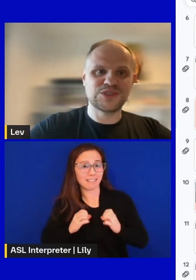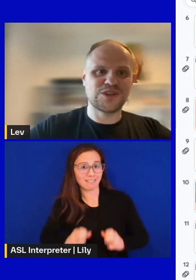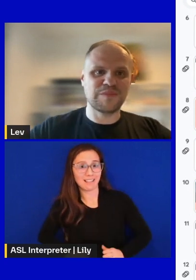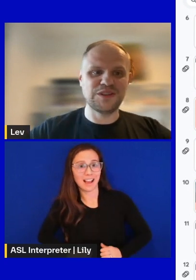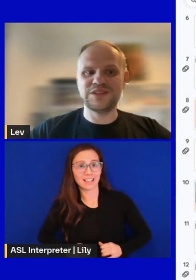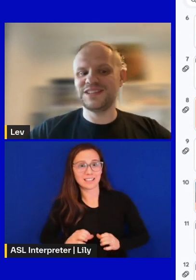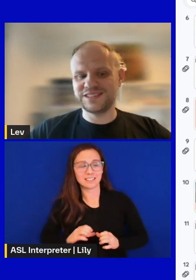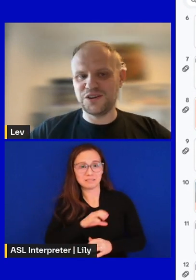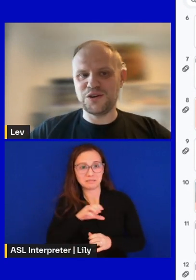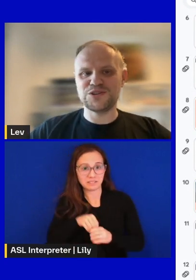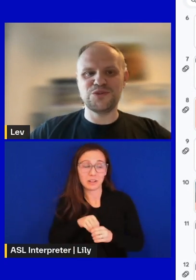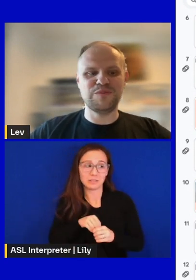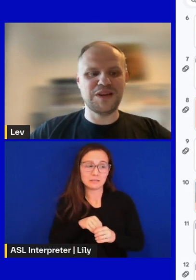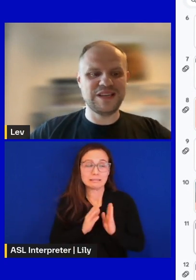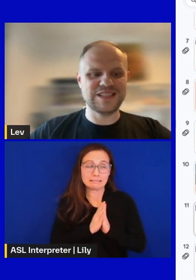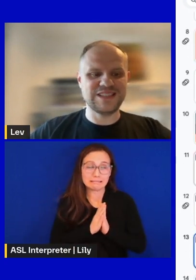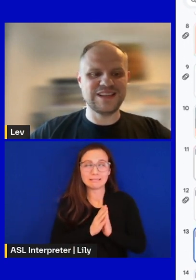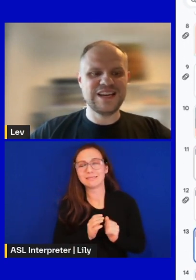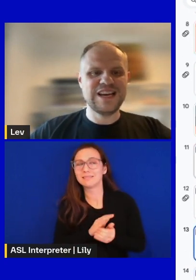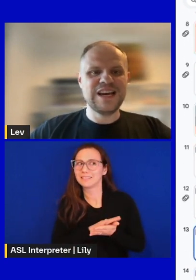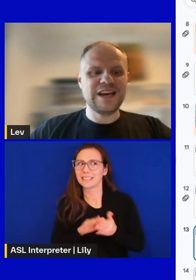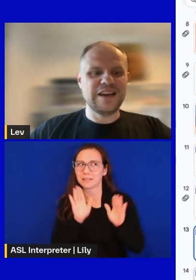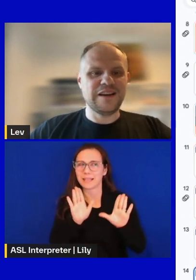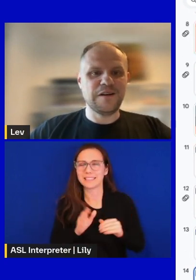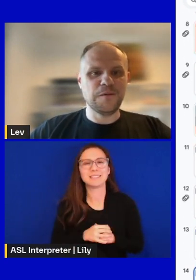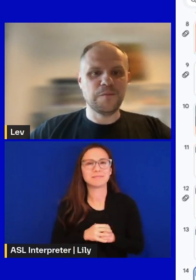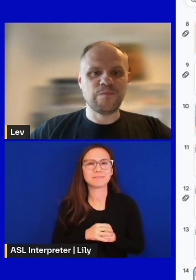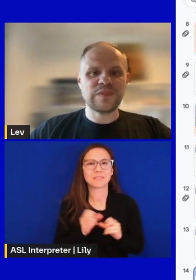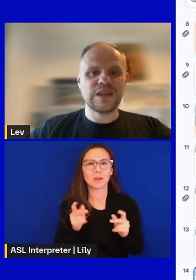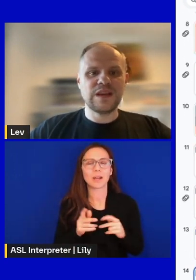or bootstrap into this, also could be amazing.